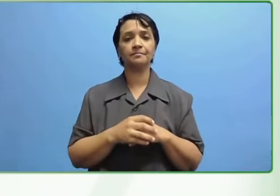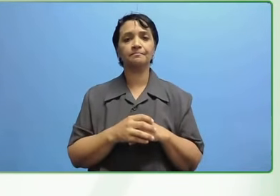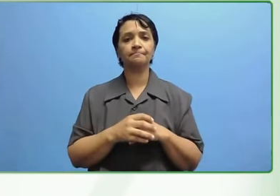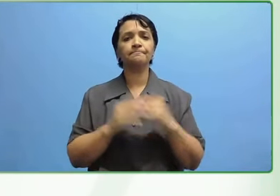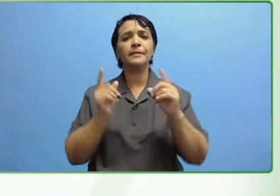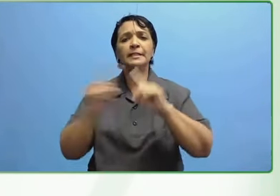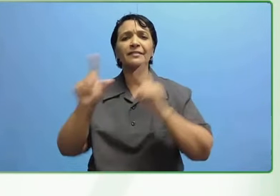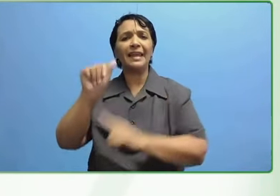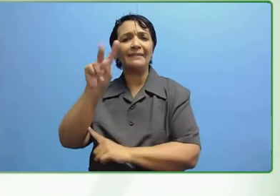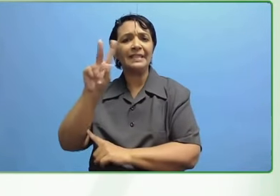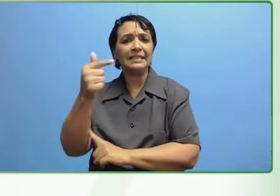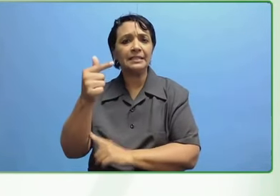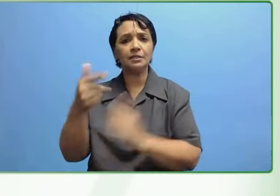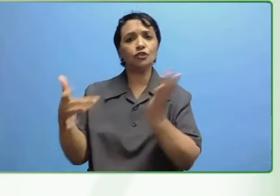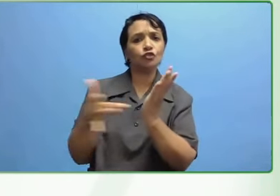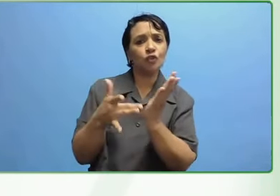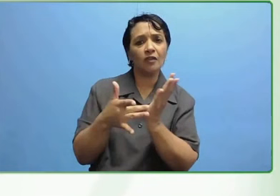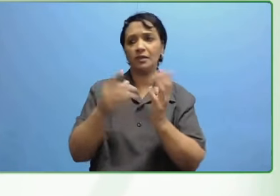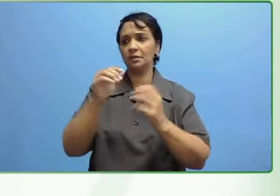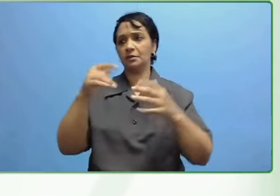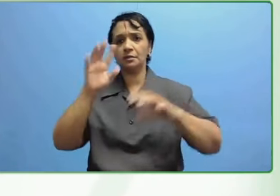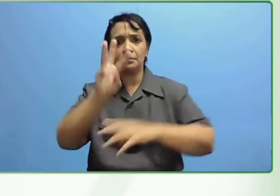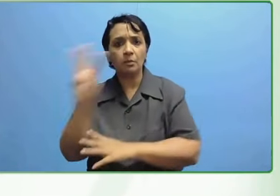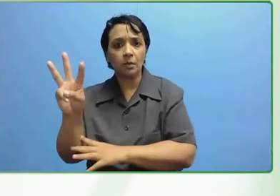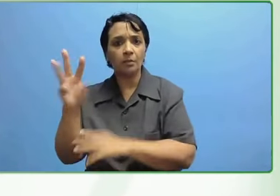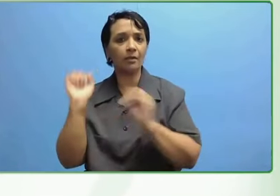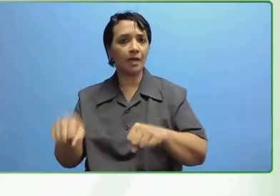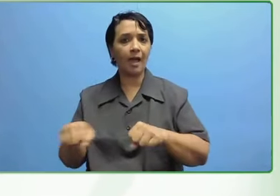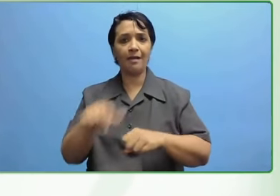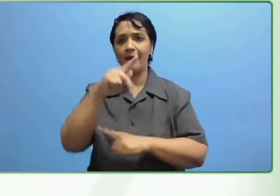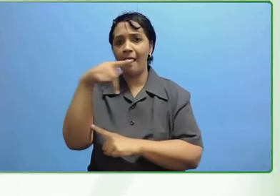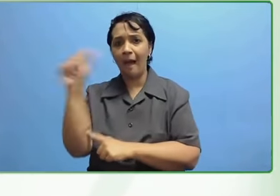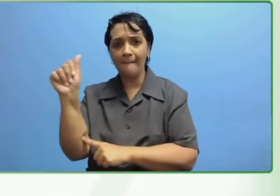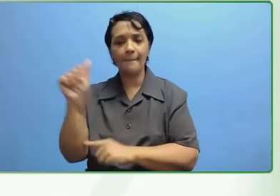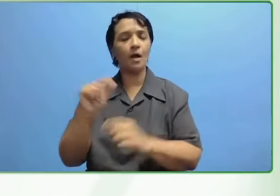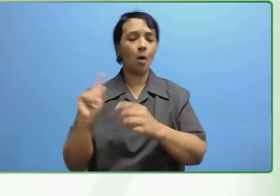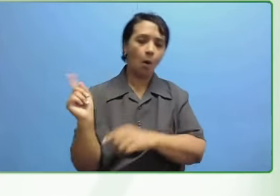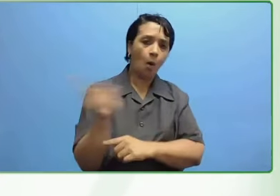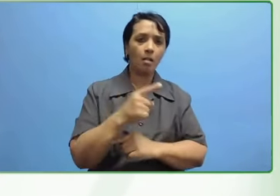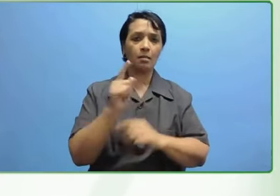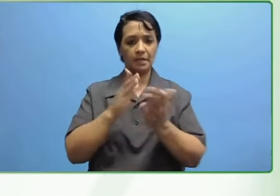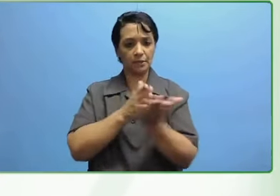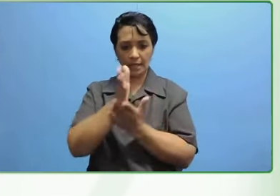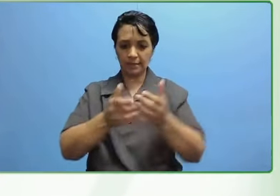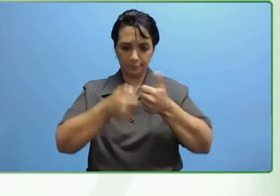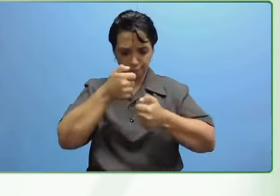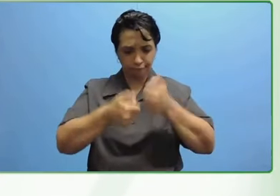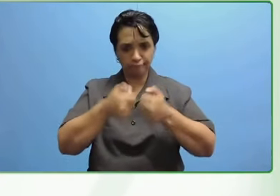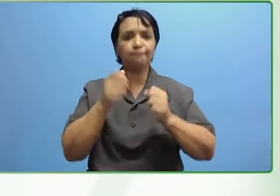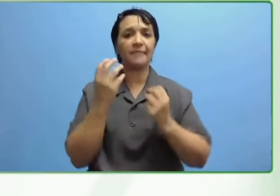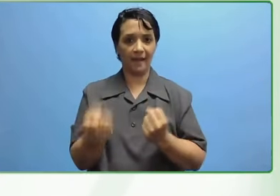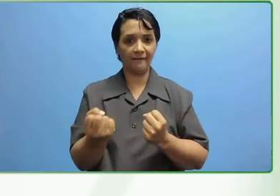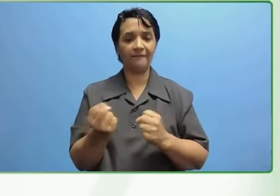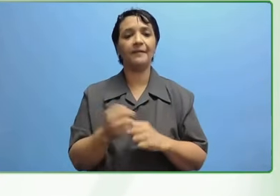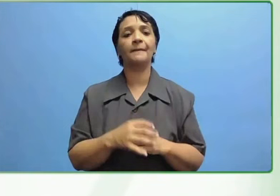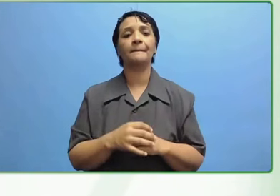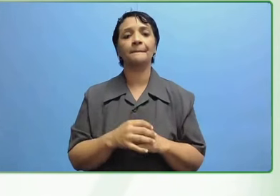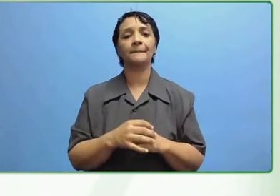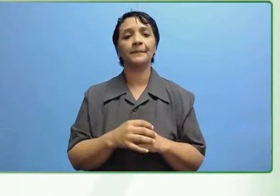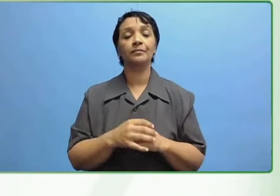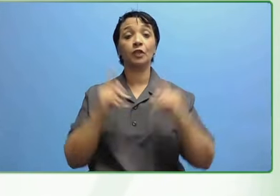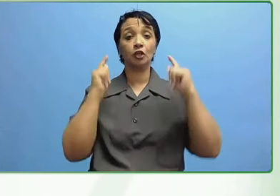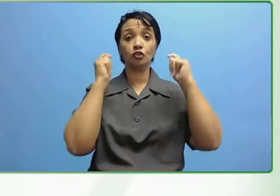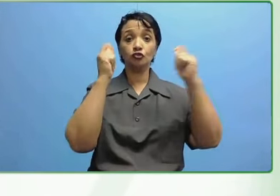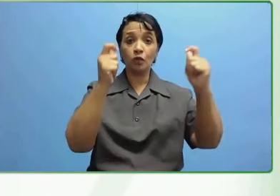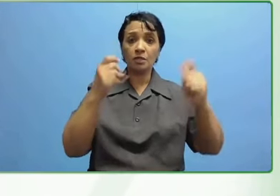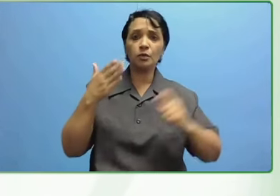when they are in websites, when they are in apps, when they are, those have to be accessible. Certain elements of transport, because